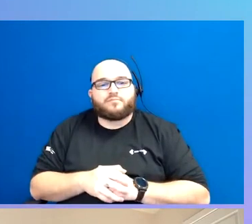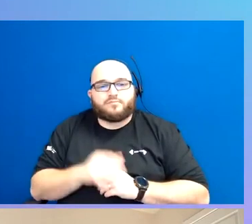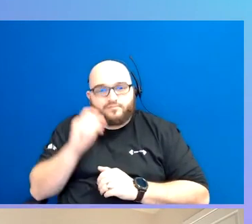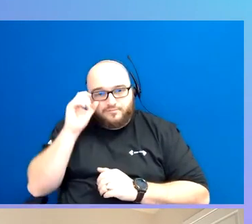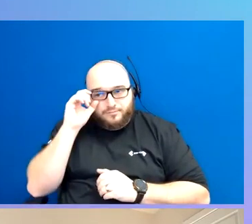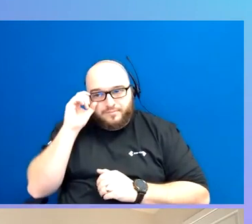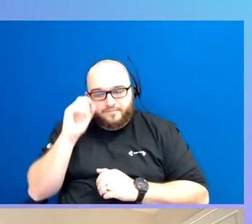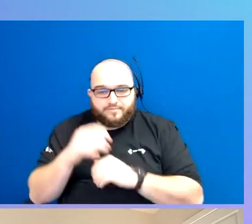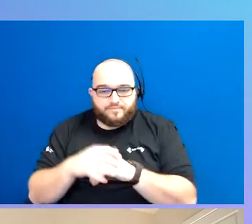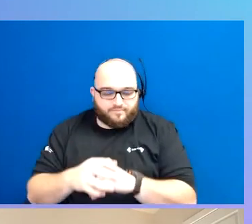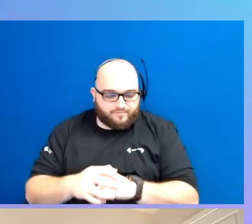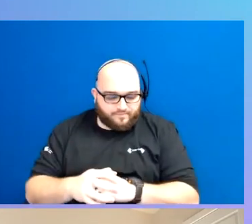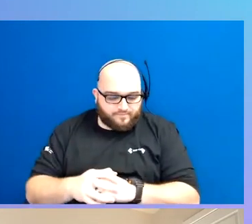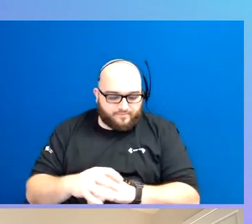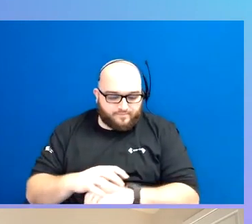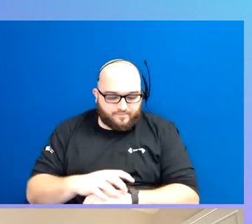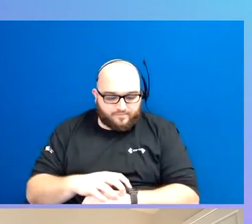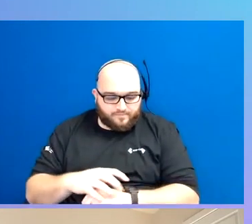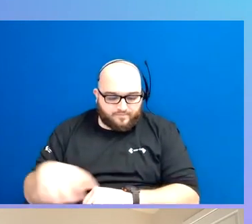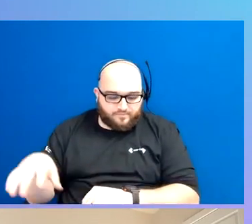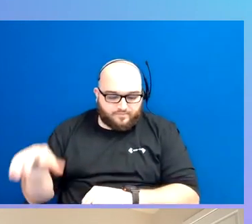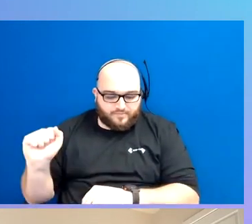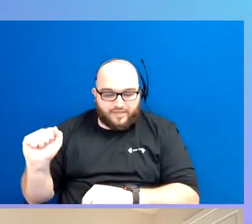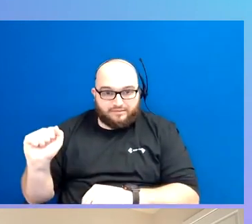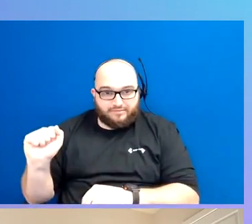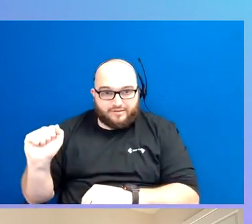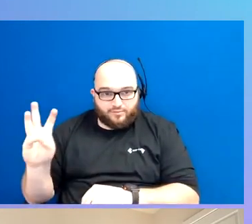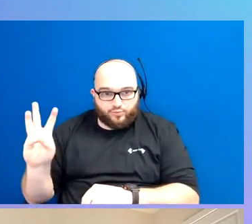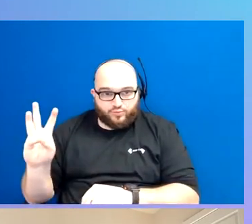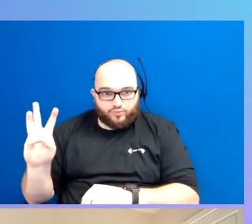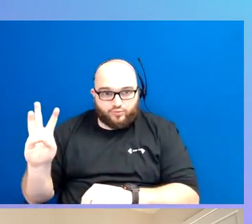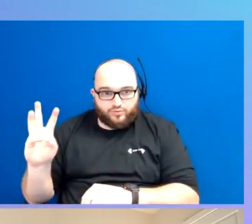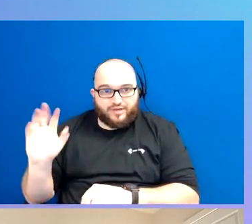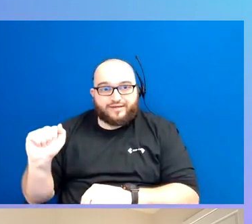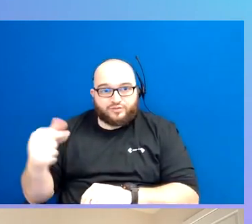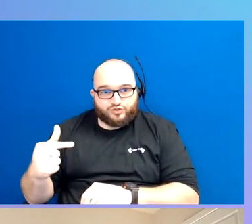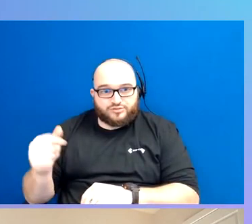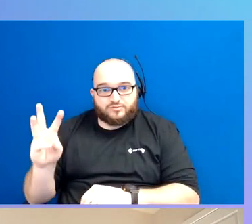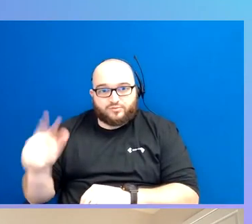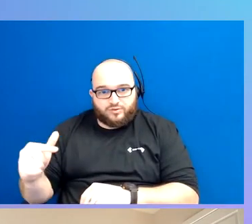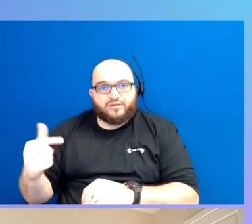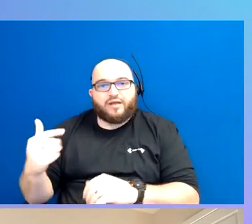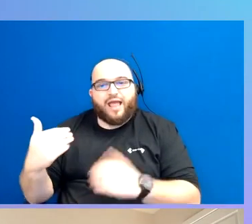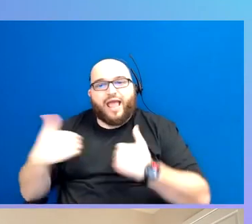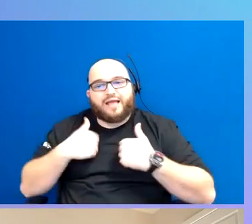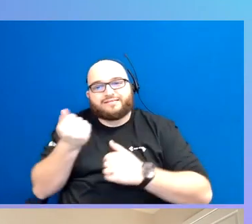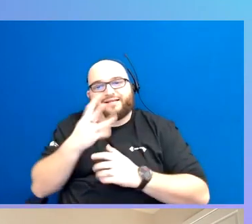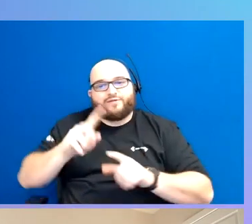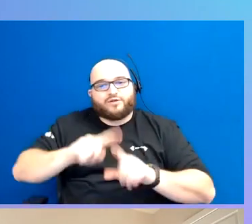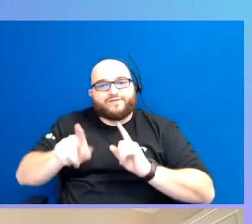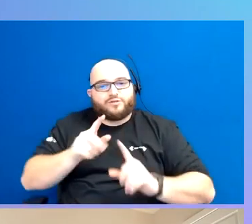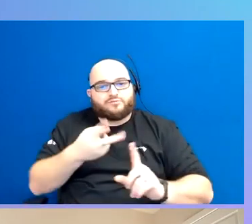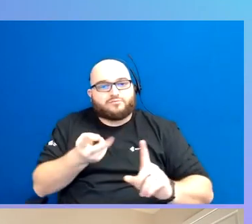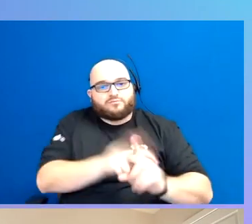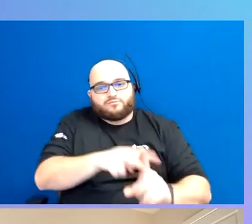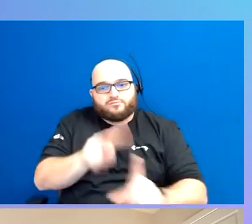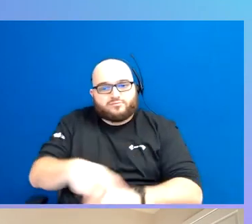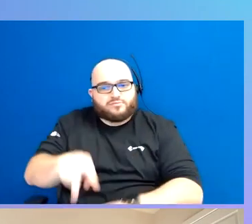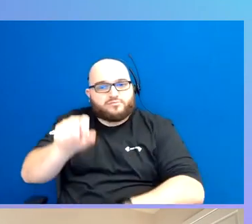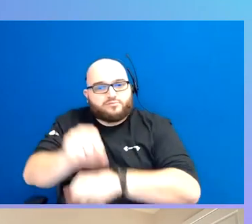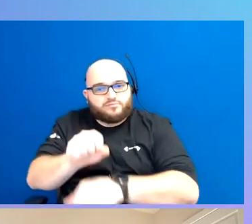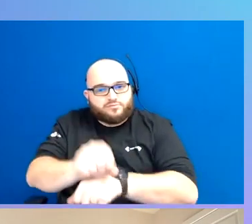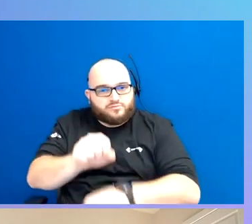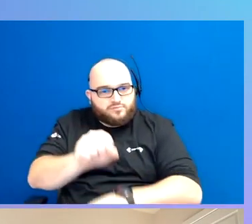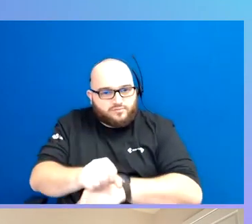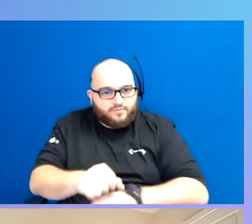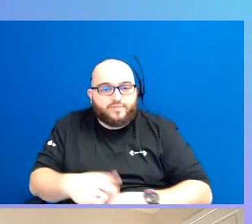The accessibility guidelines working group has a couple of task forces which take care of